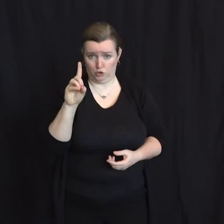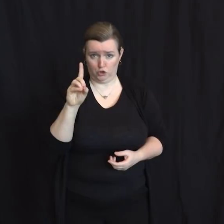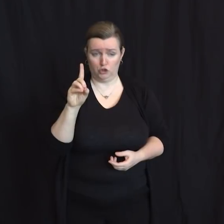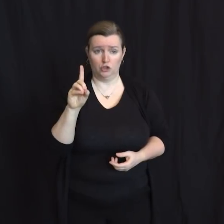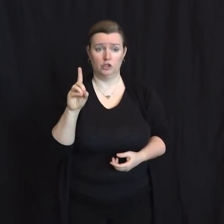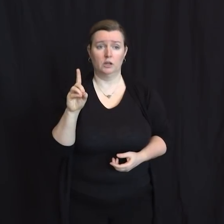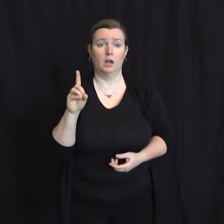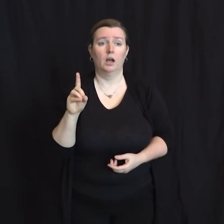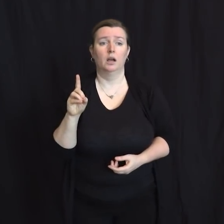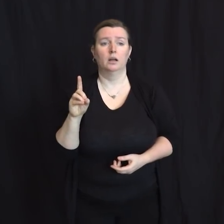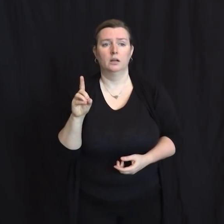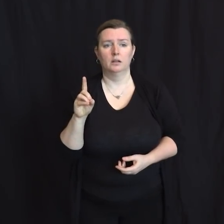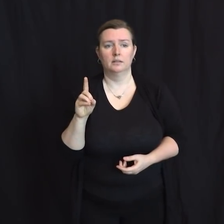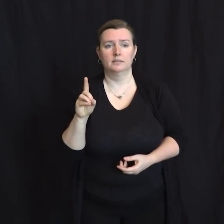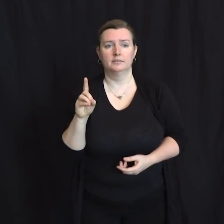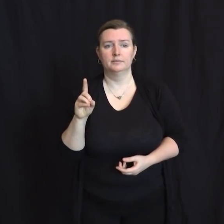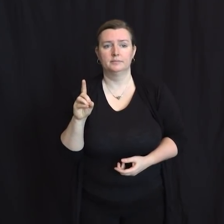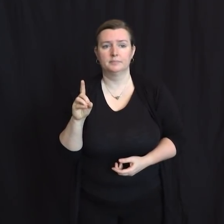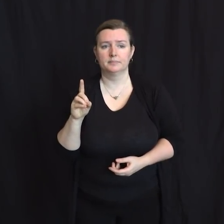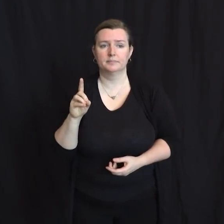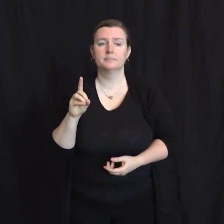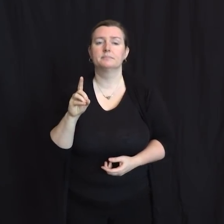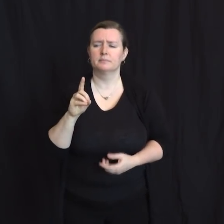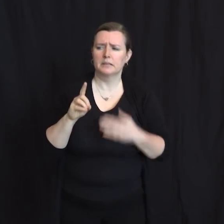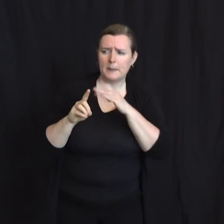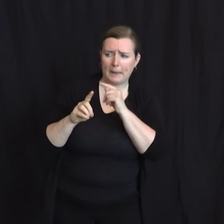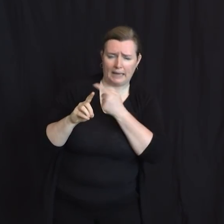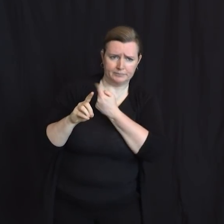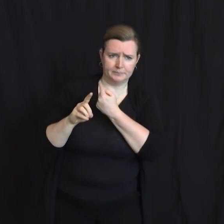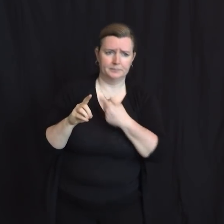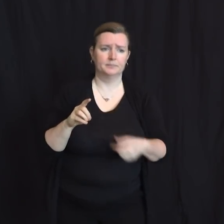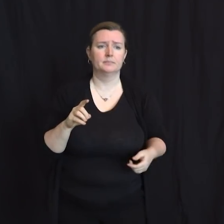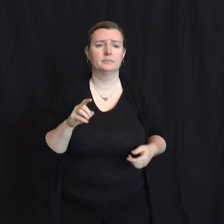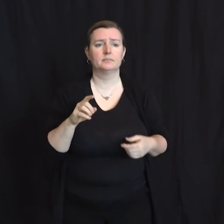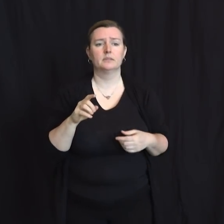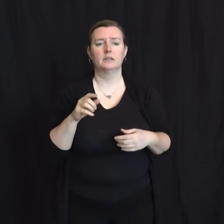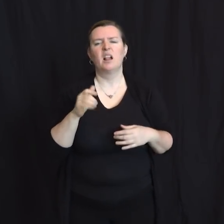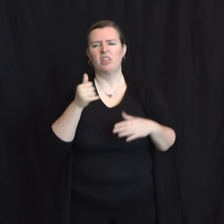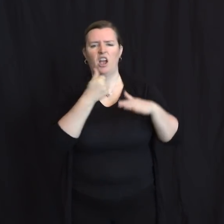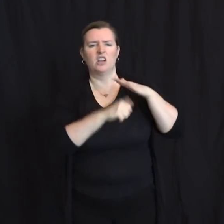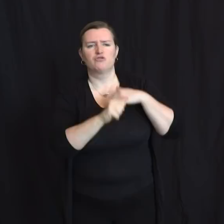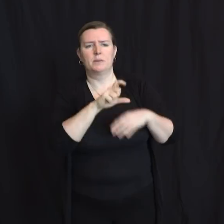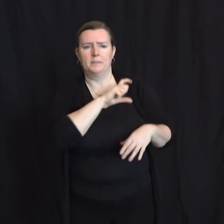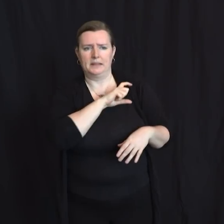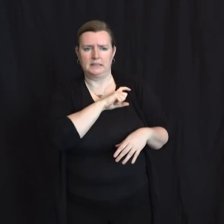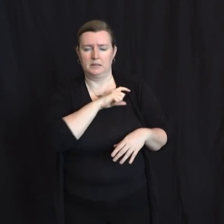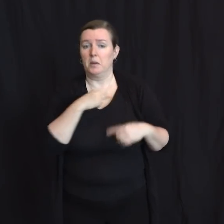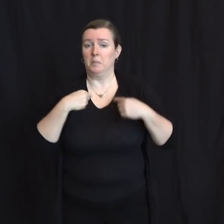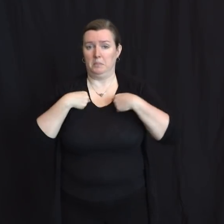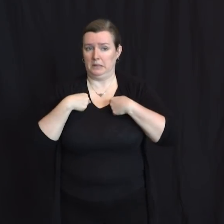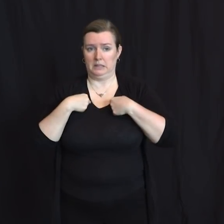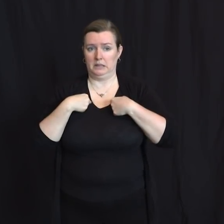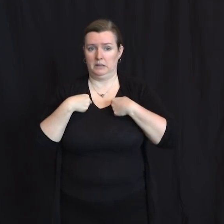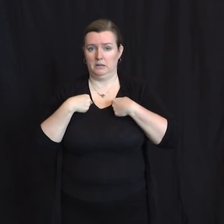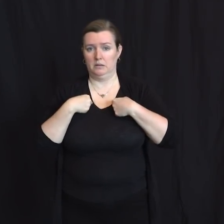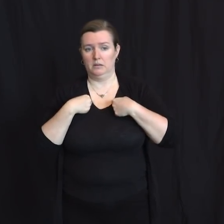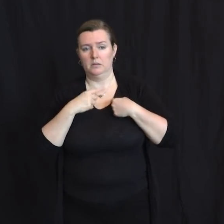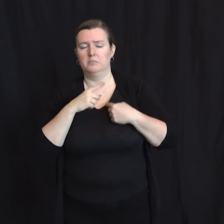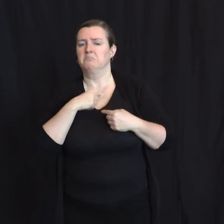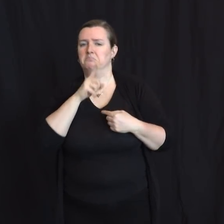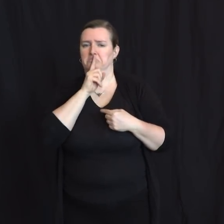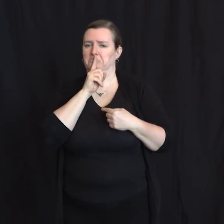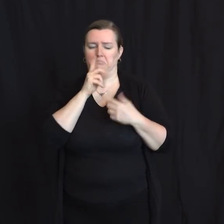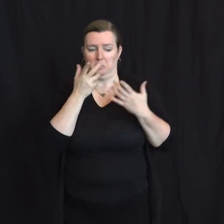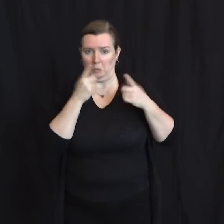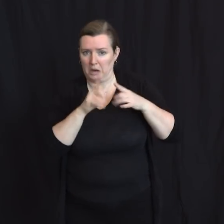one. Because it looks like it's a law enforcement matter, we won't have much to say on the specifics of it, if anything.